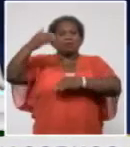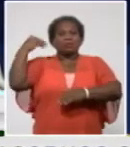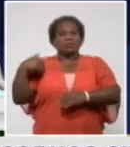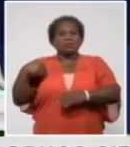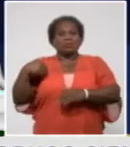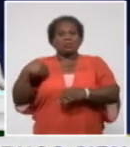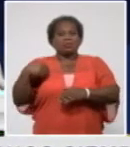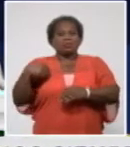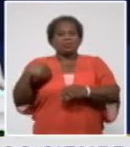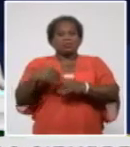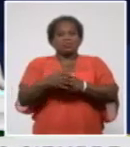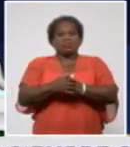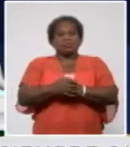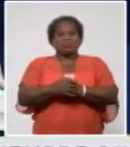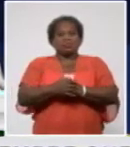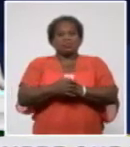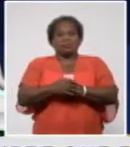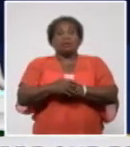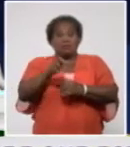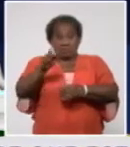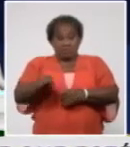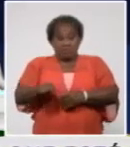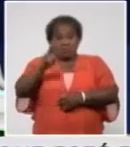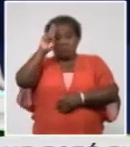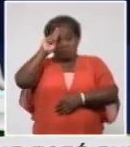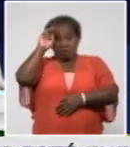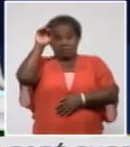being investigated by our specialist.